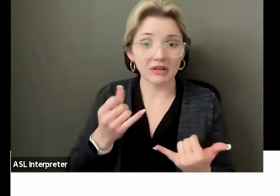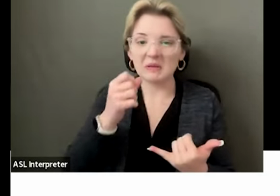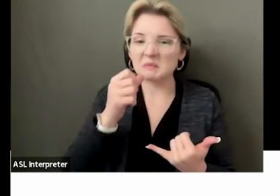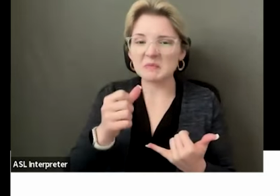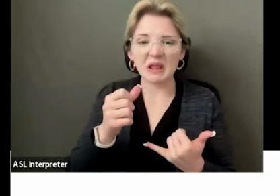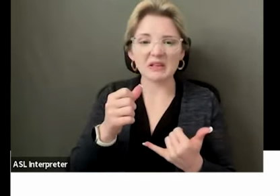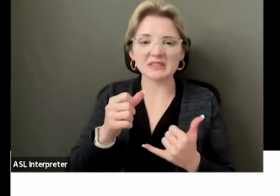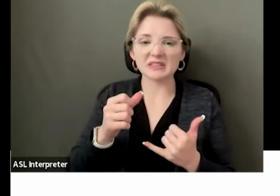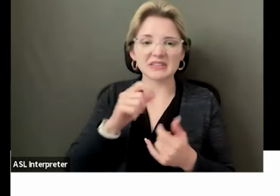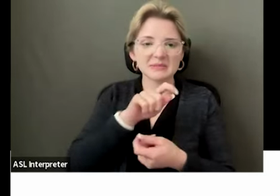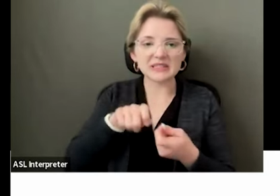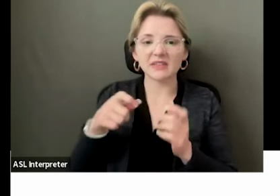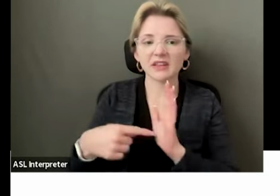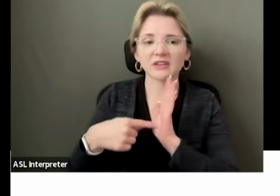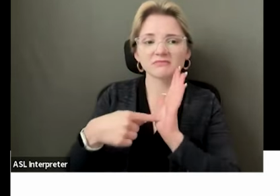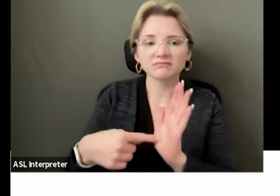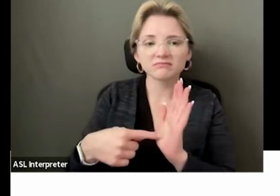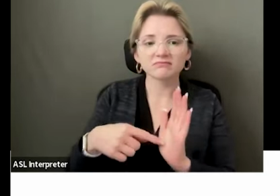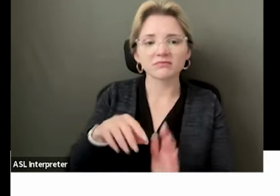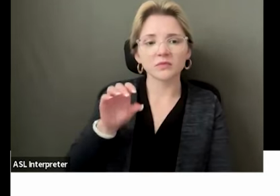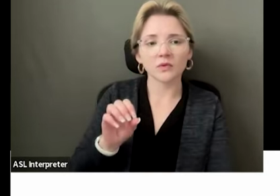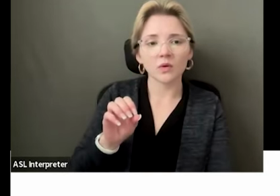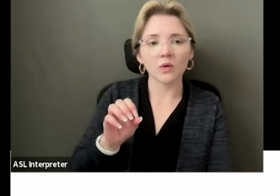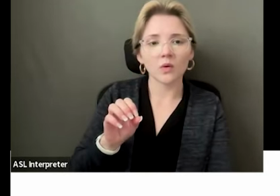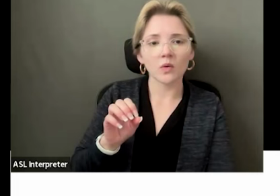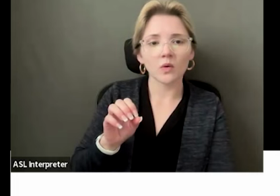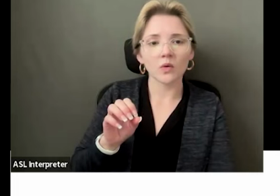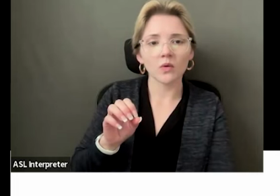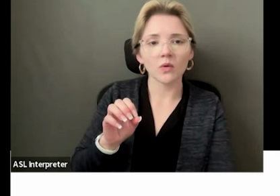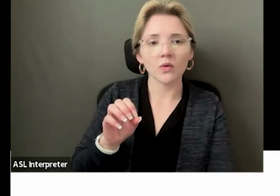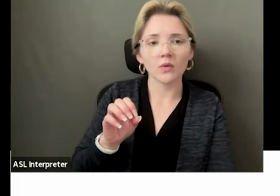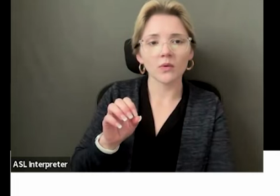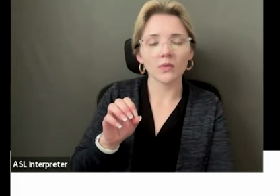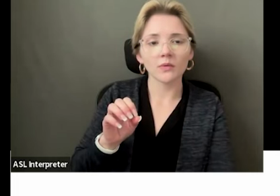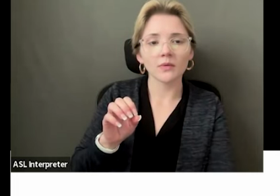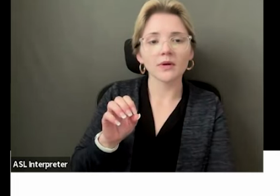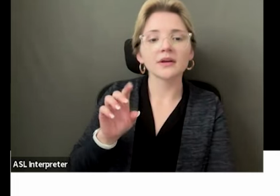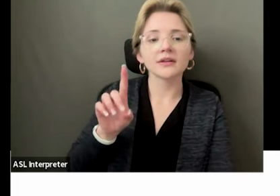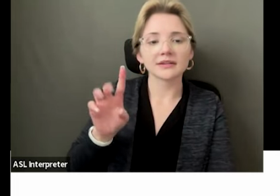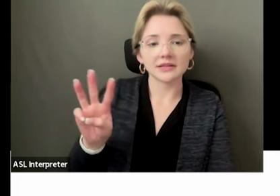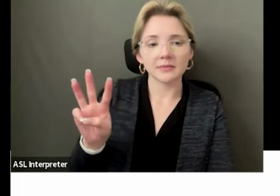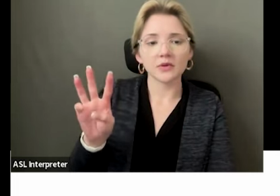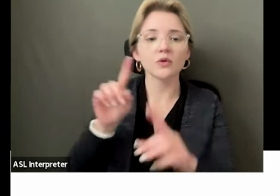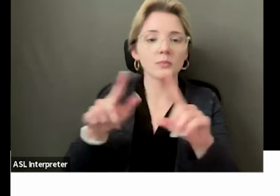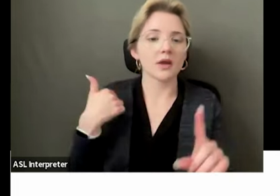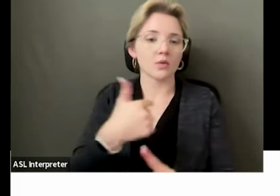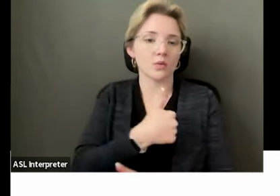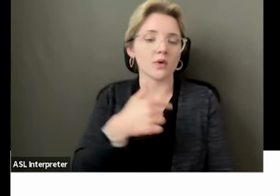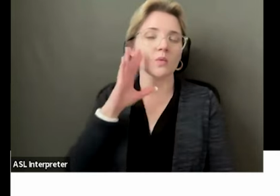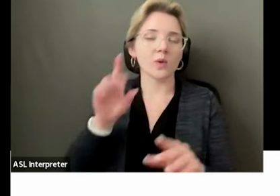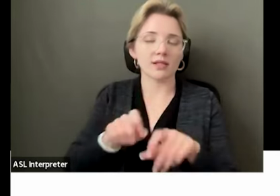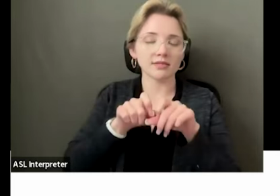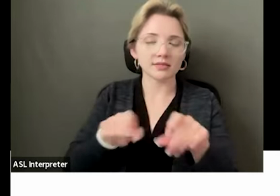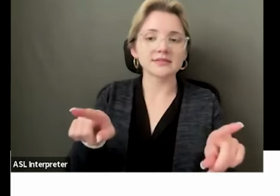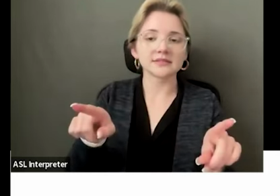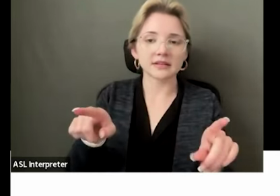OVW. And so for today, you're going to receive an overview of HUD's Office on Gender-Based Violence,